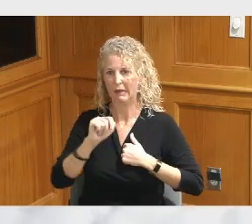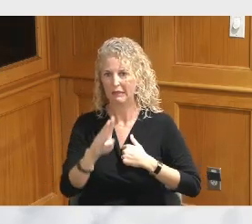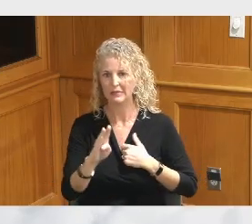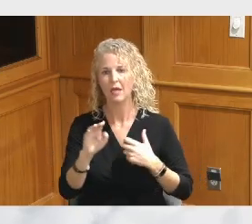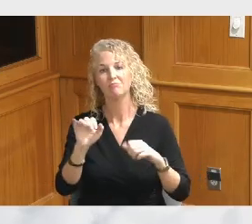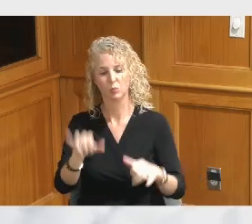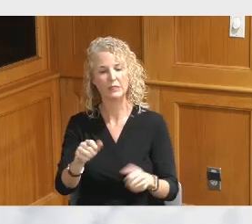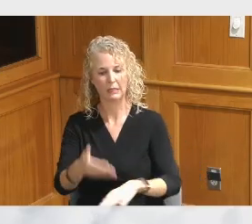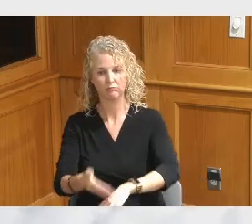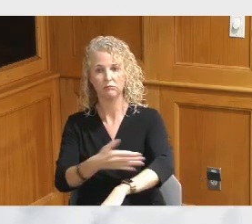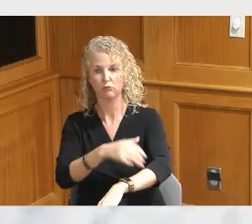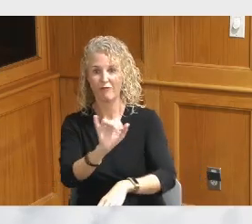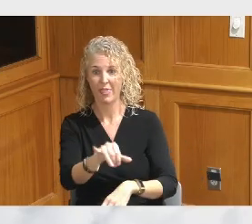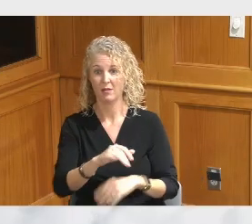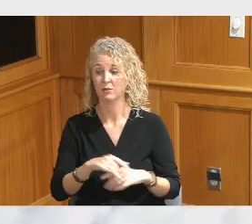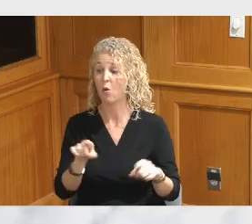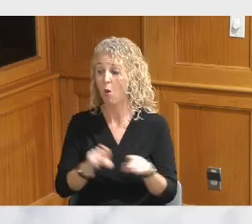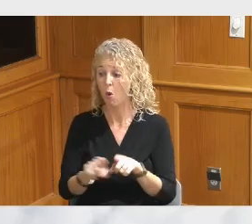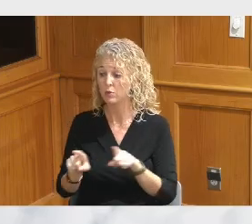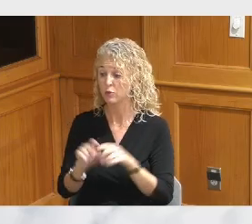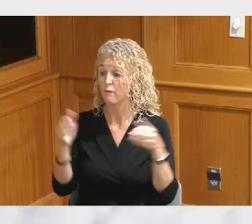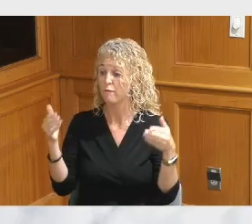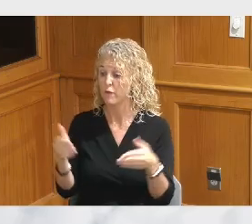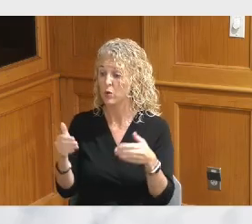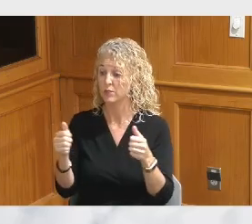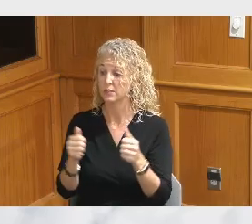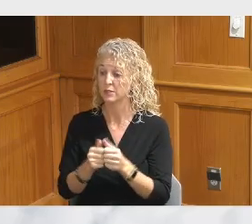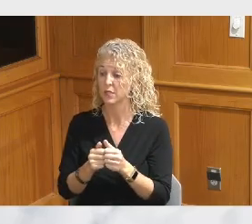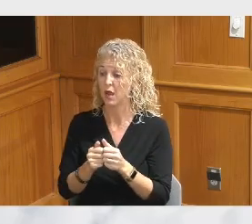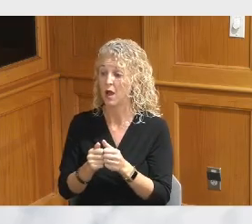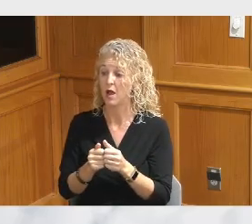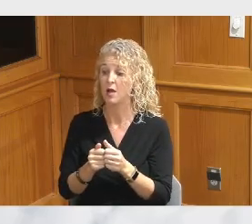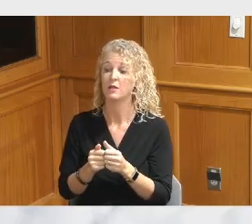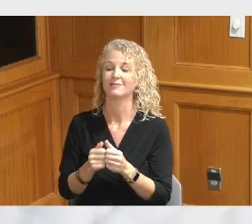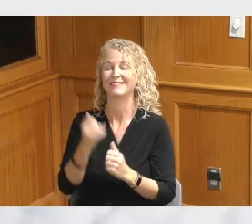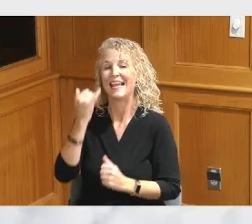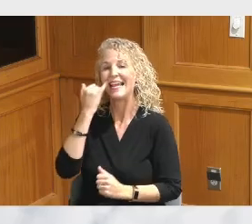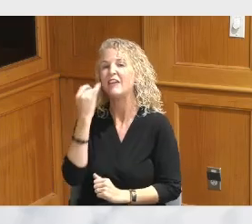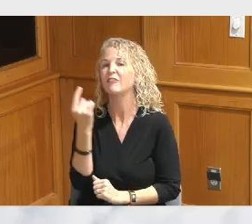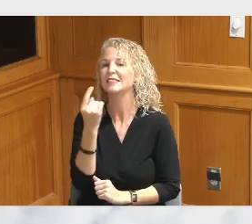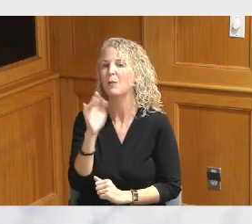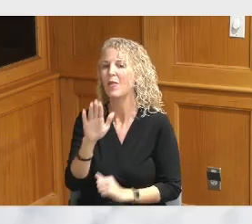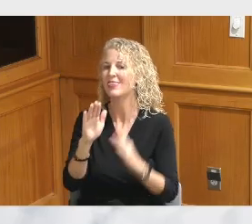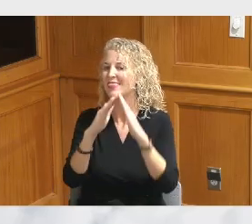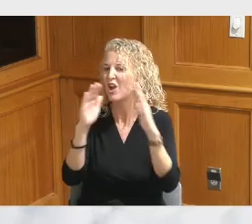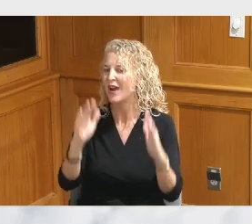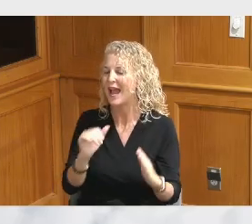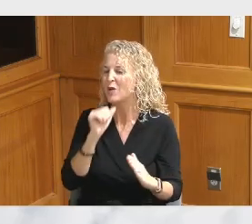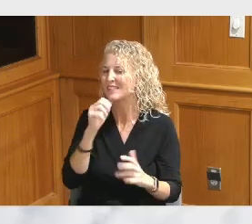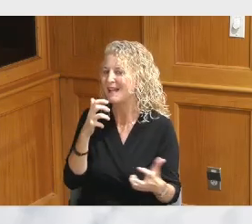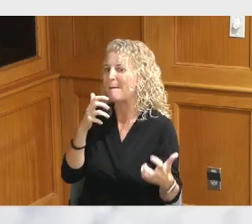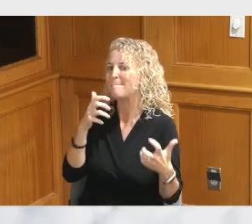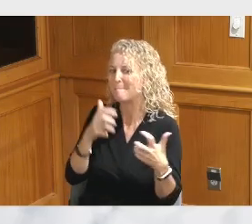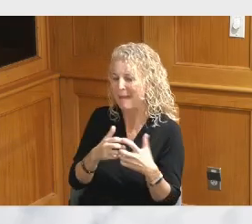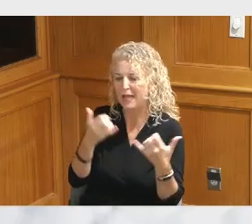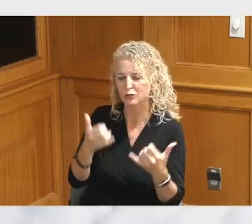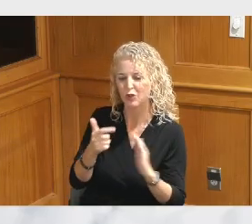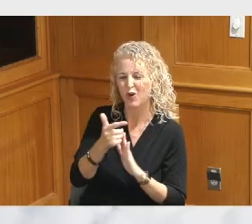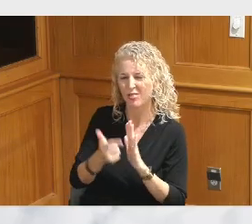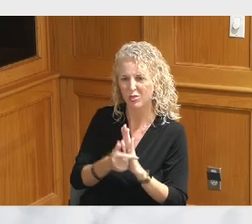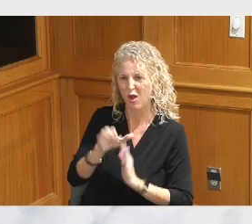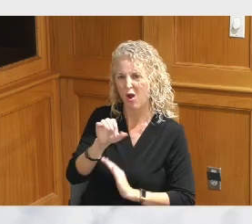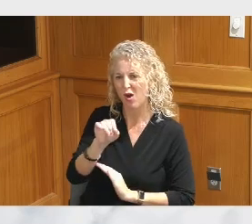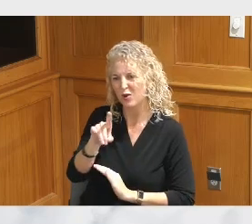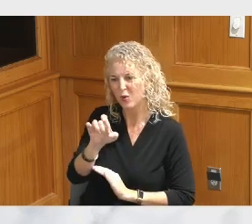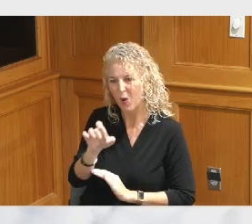loan program. We're also focused on solving for existing code violations. We know many folks have code violations and they don't